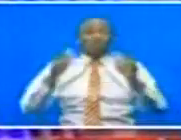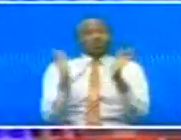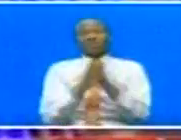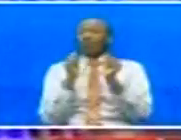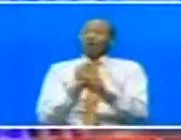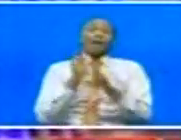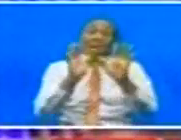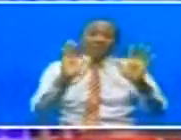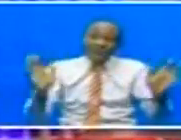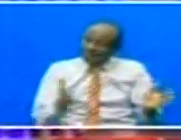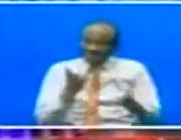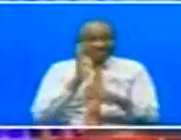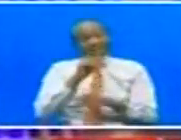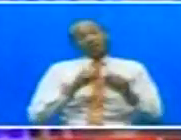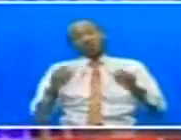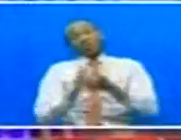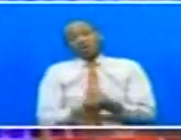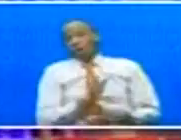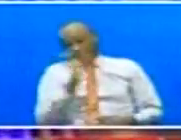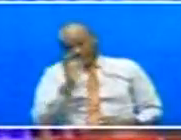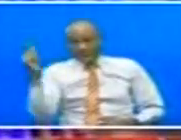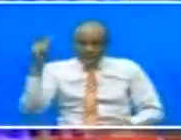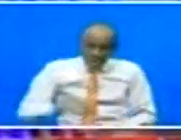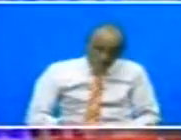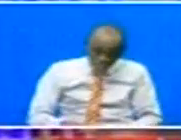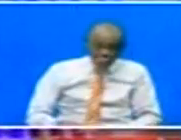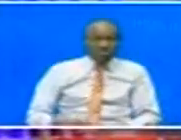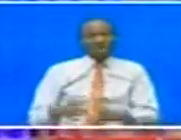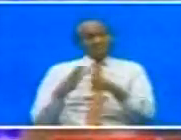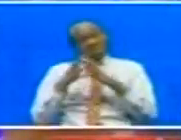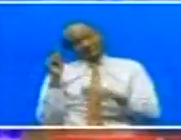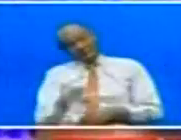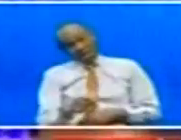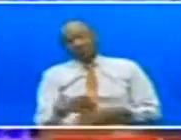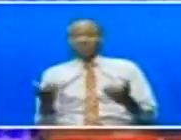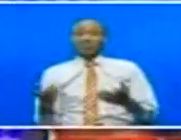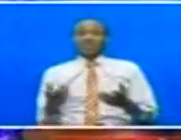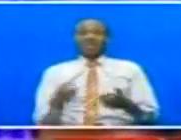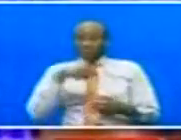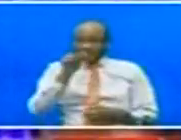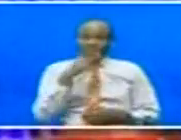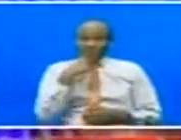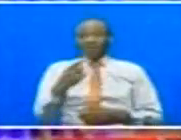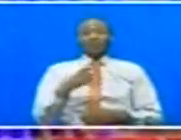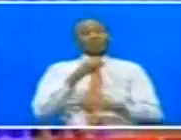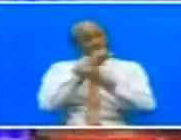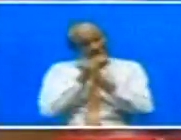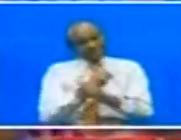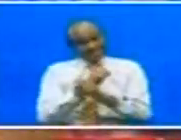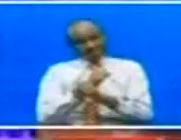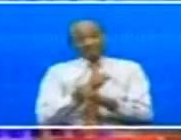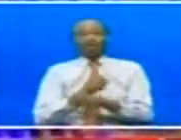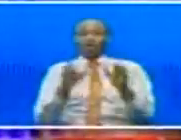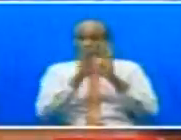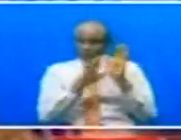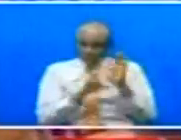must do their own business. Obama will come. He's an American. He swore to protect and to uphold the